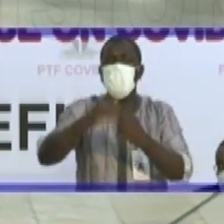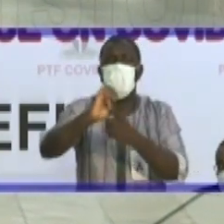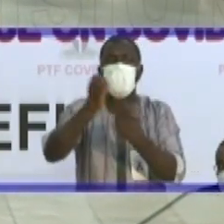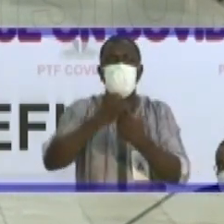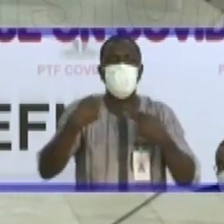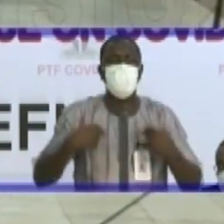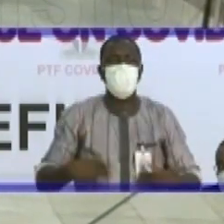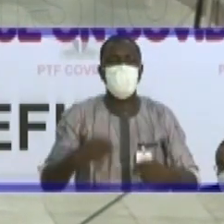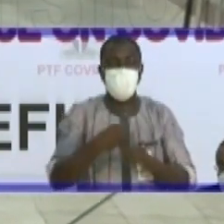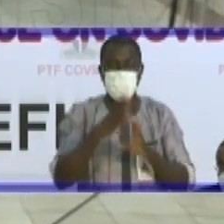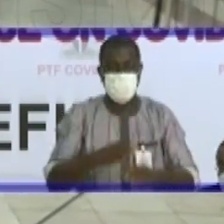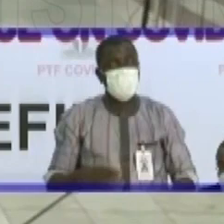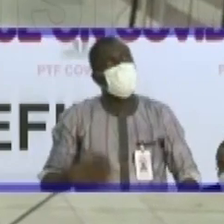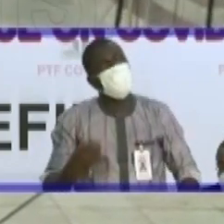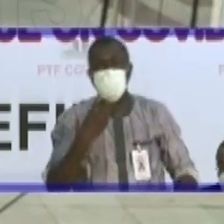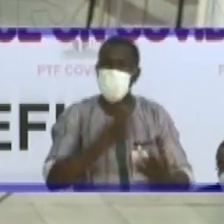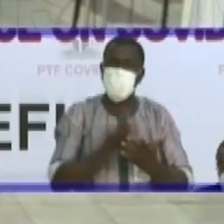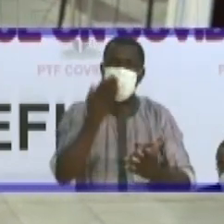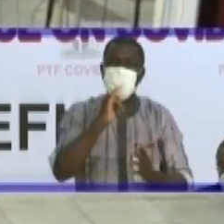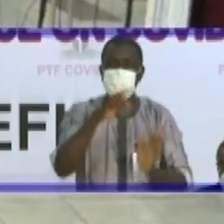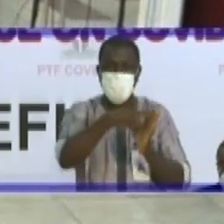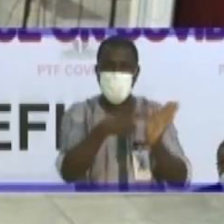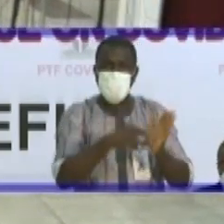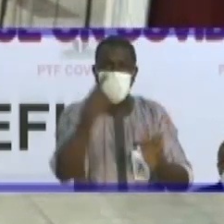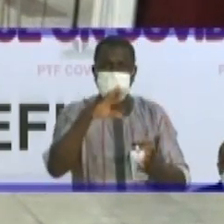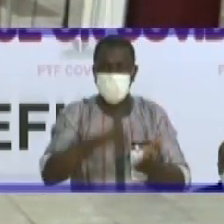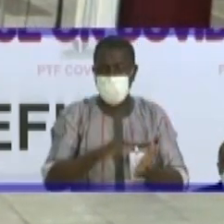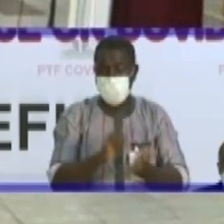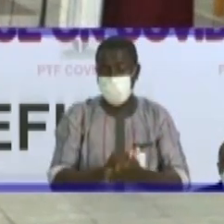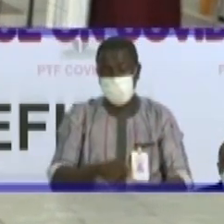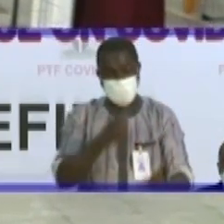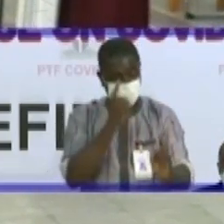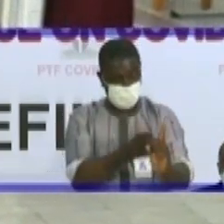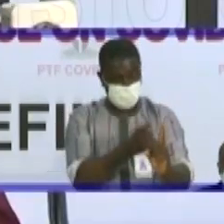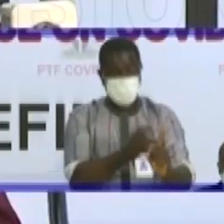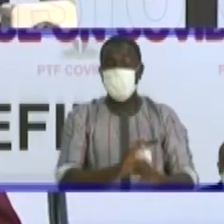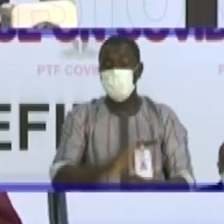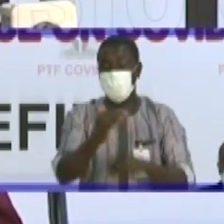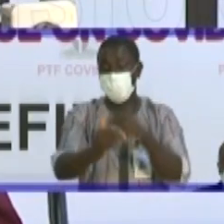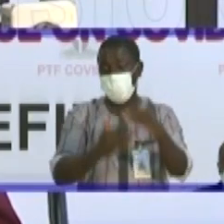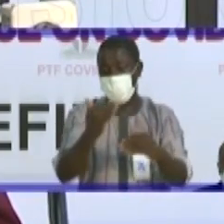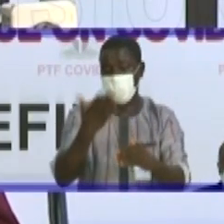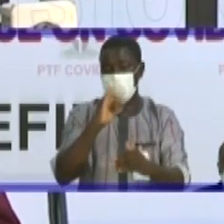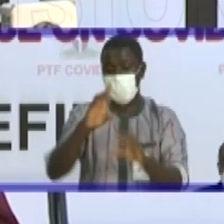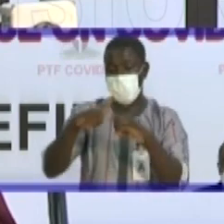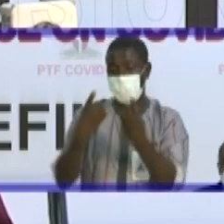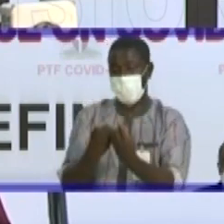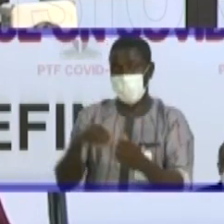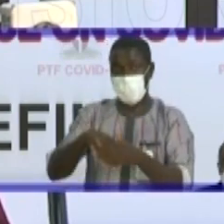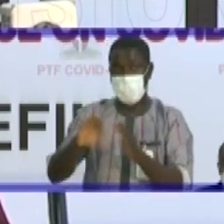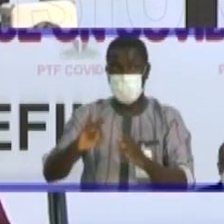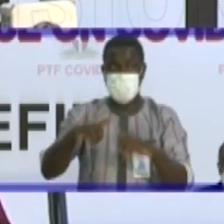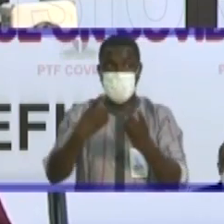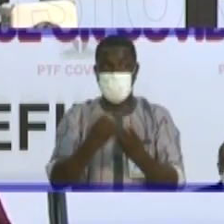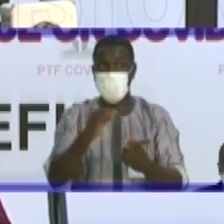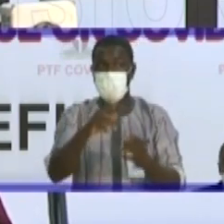well, there's a protocol for it, and that particular procedure has, there's a section in the Department of